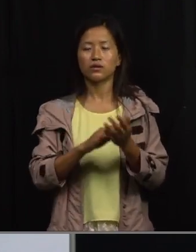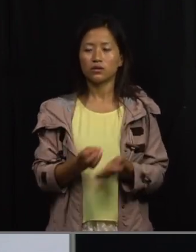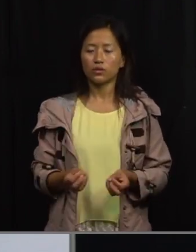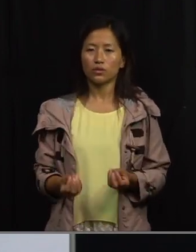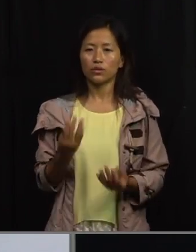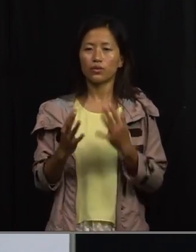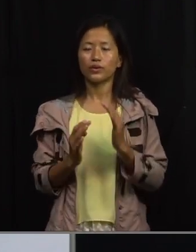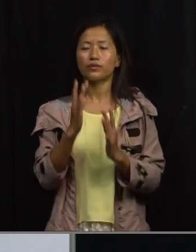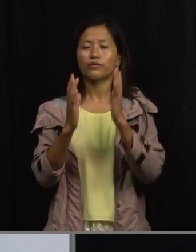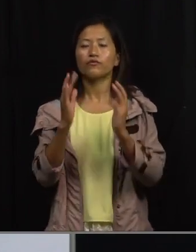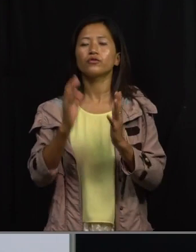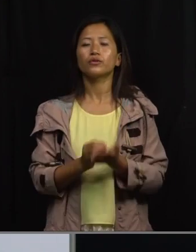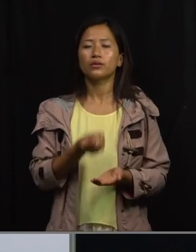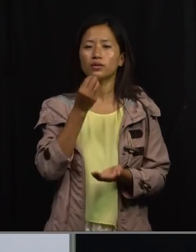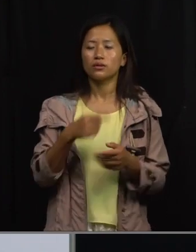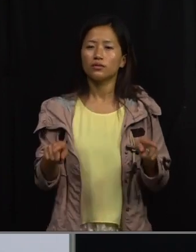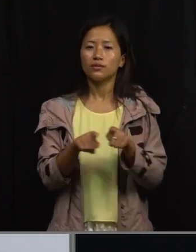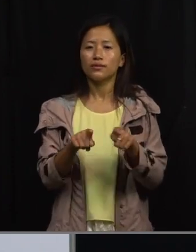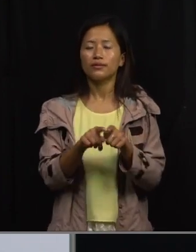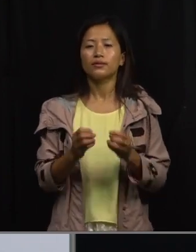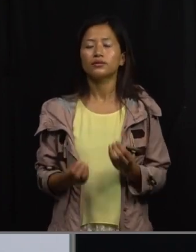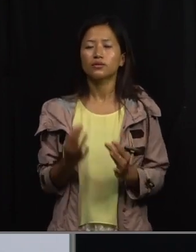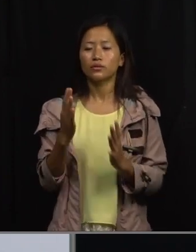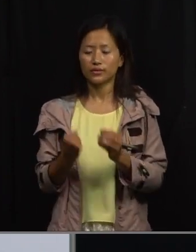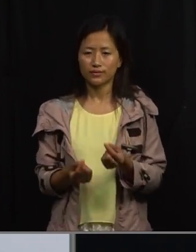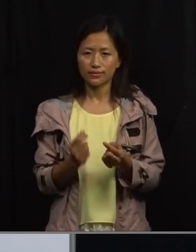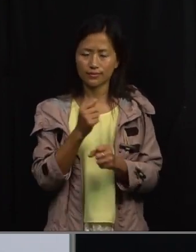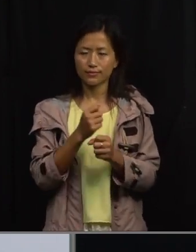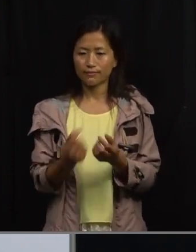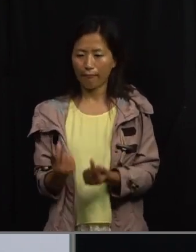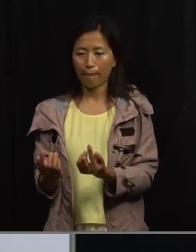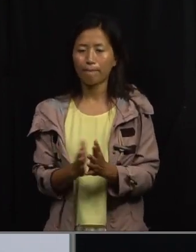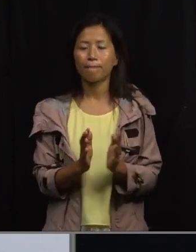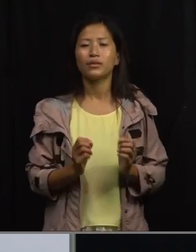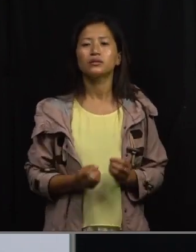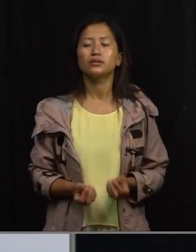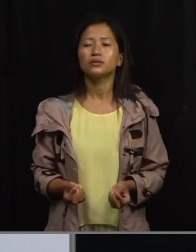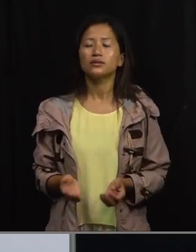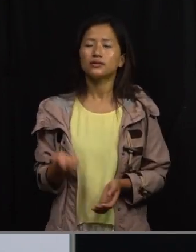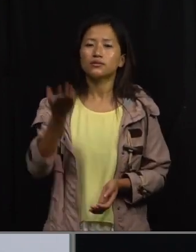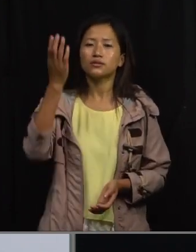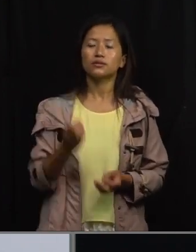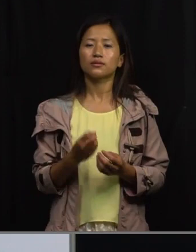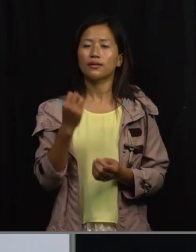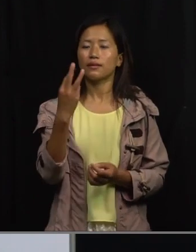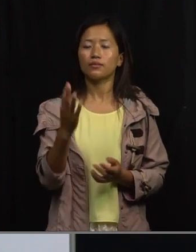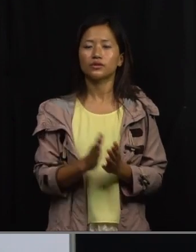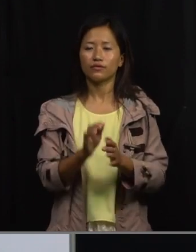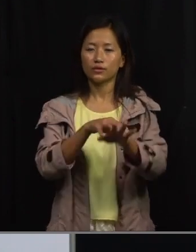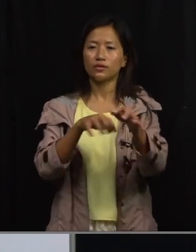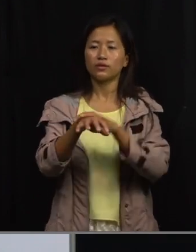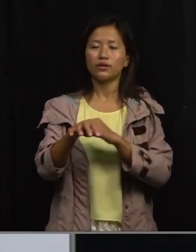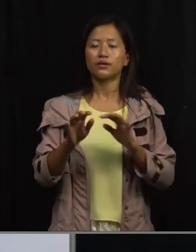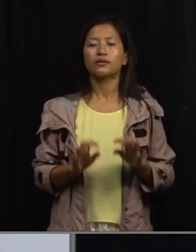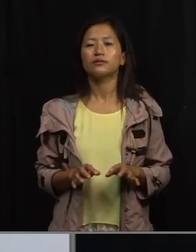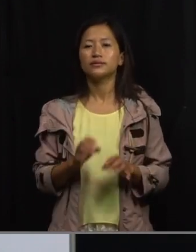food as well as for growing grass became more, and it increased the number of animal species, like